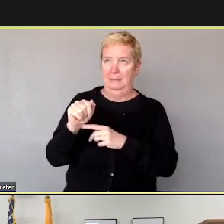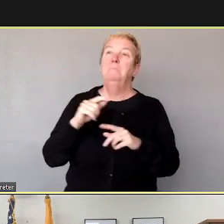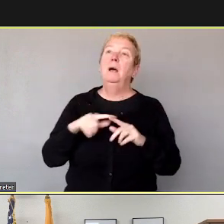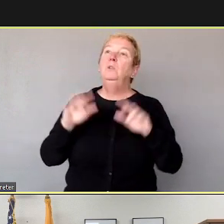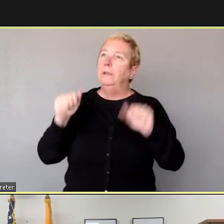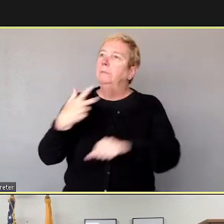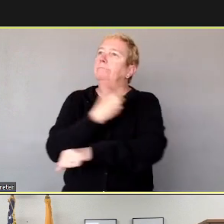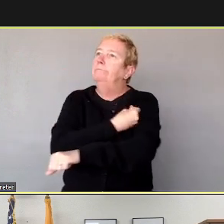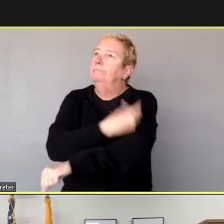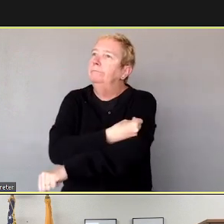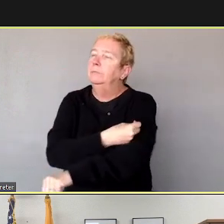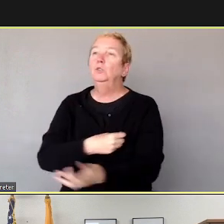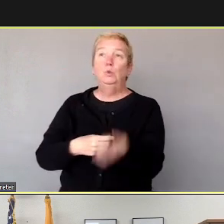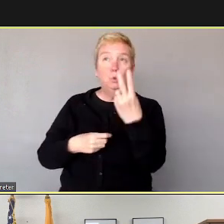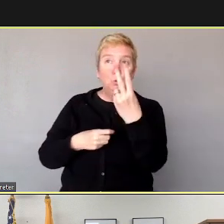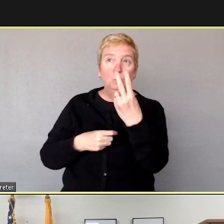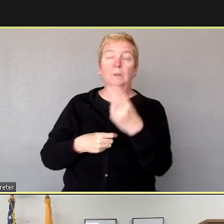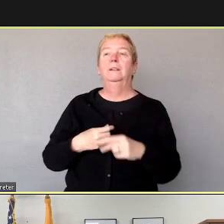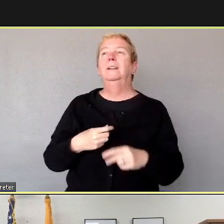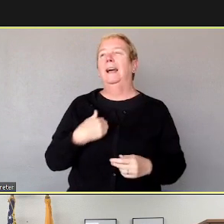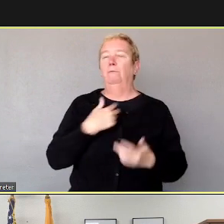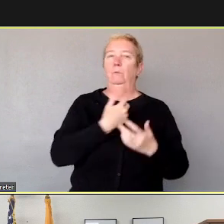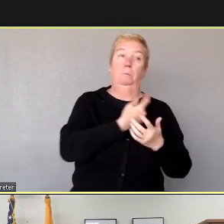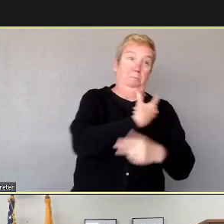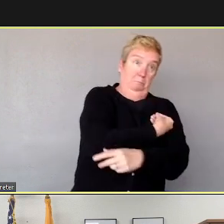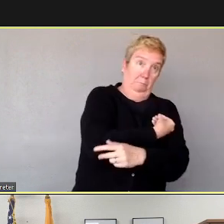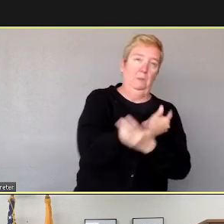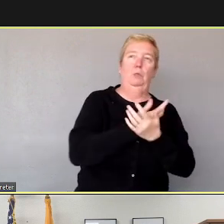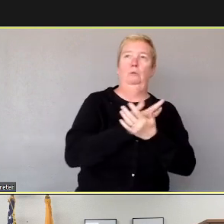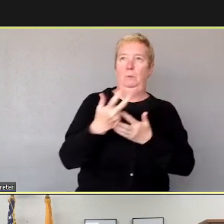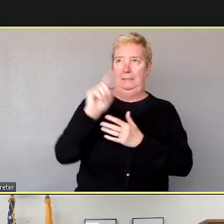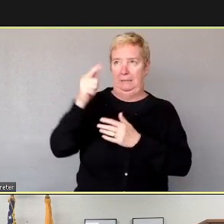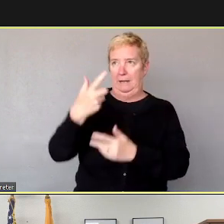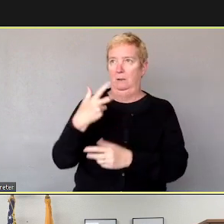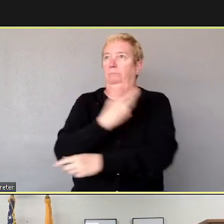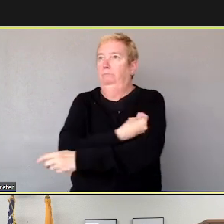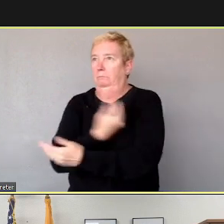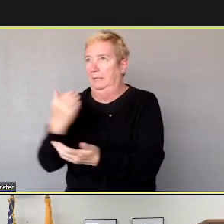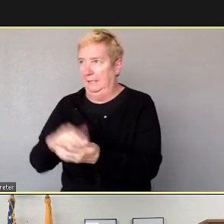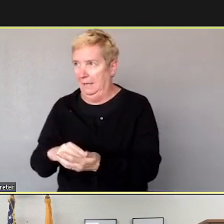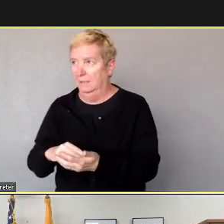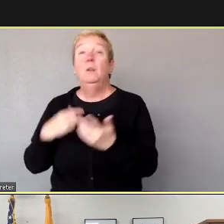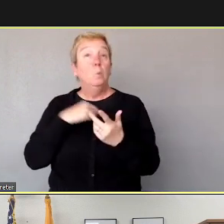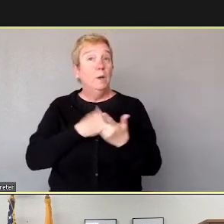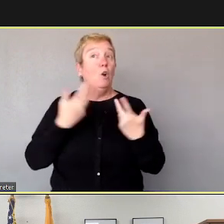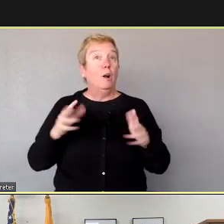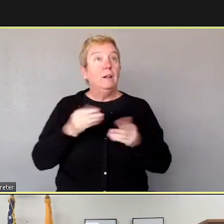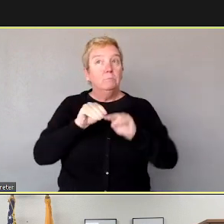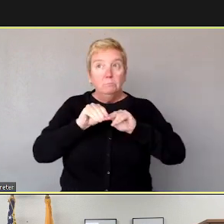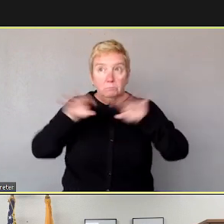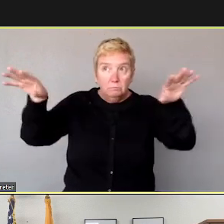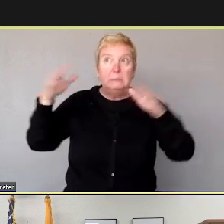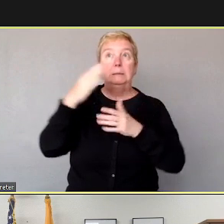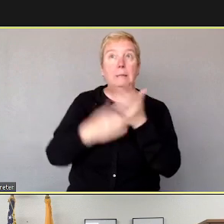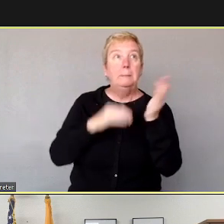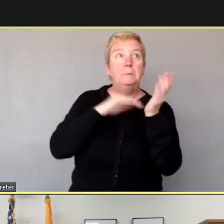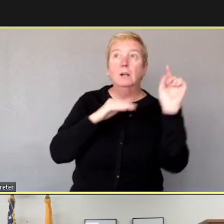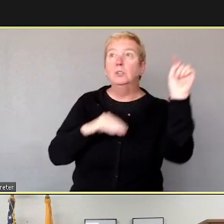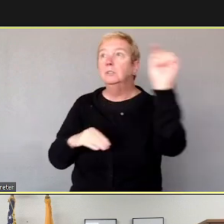of the other vaccines. We already have had 13 providers that have ordered the vaccine. We've shipped it to them, and it's now an option on